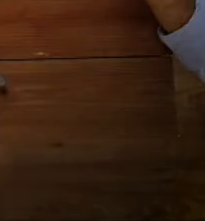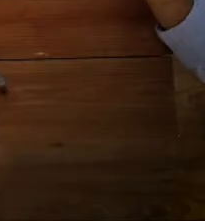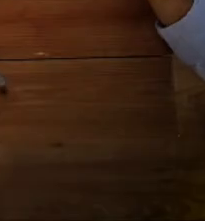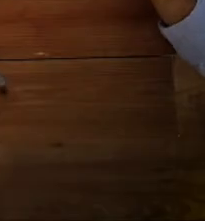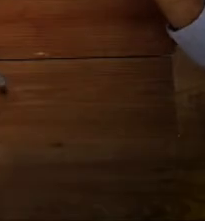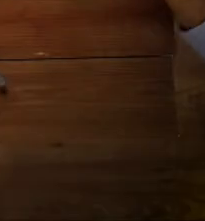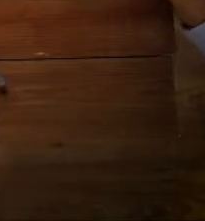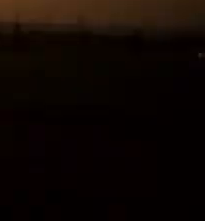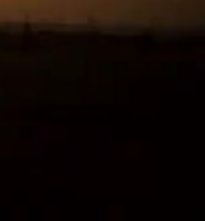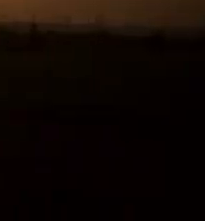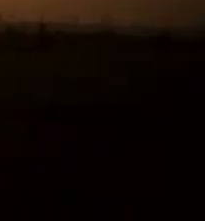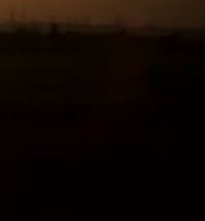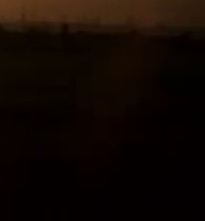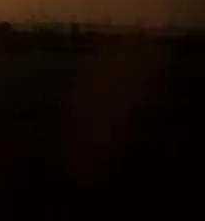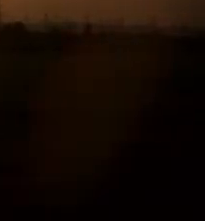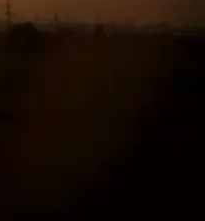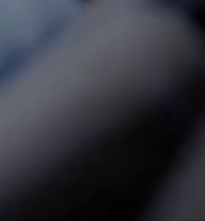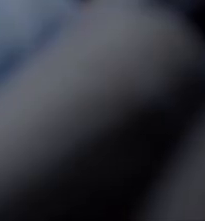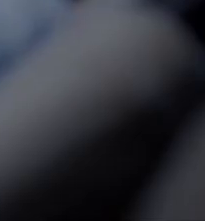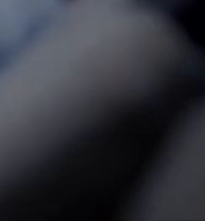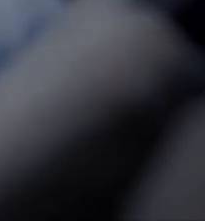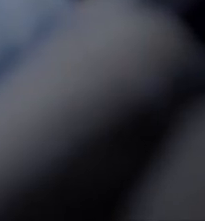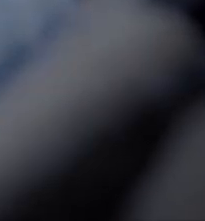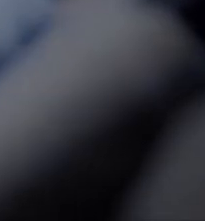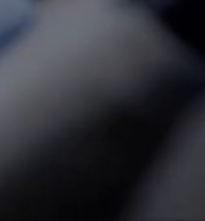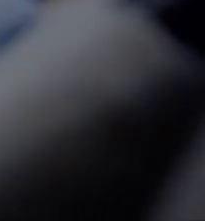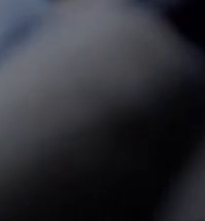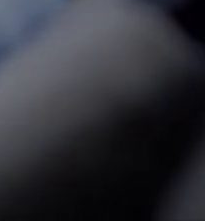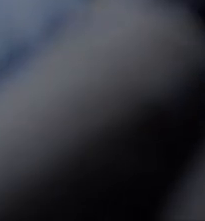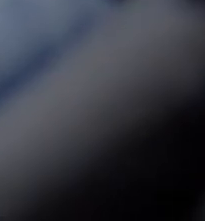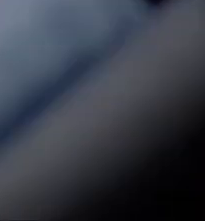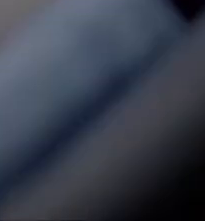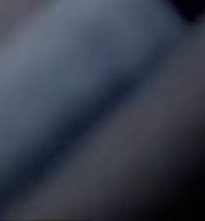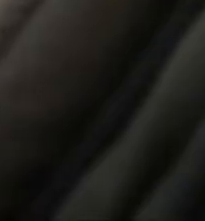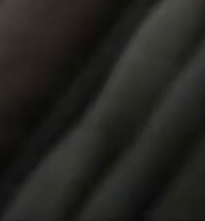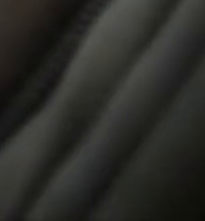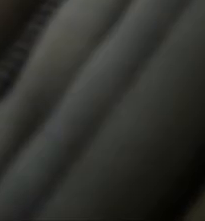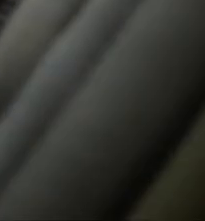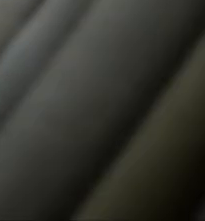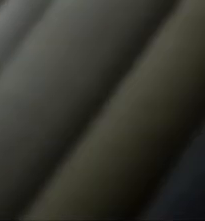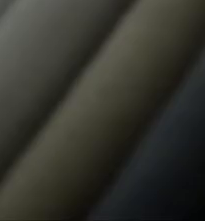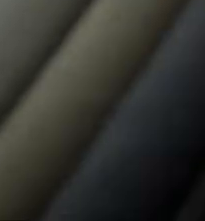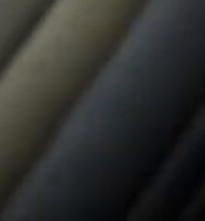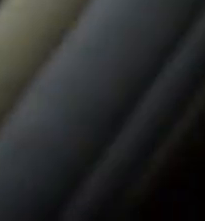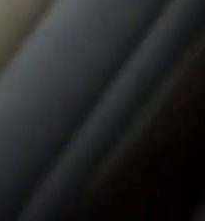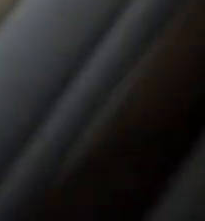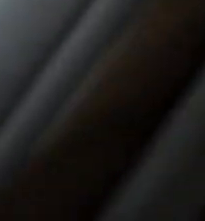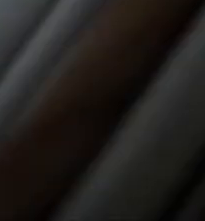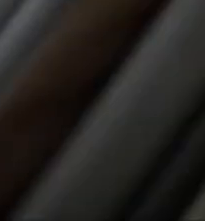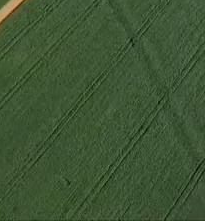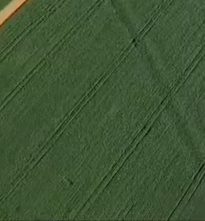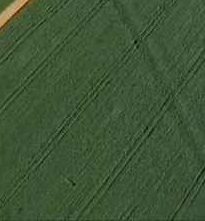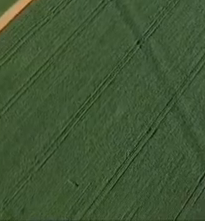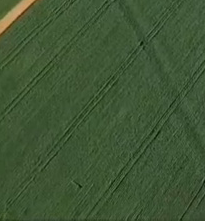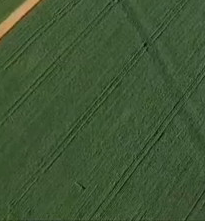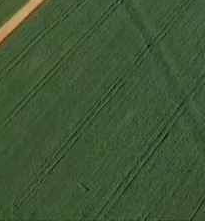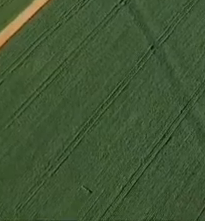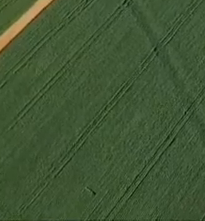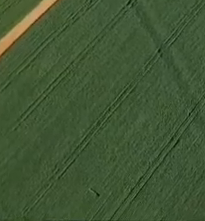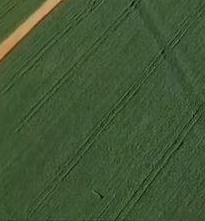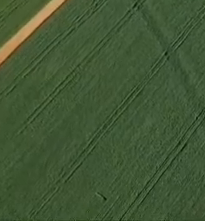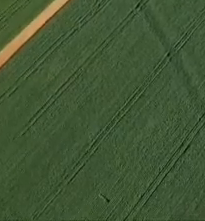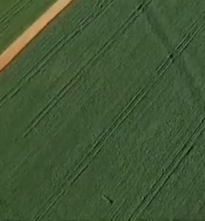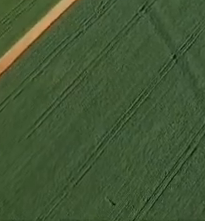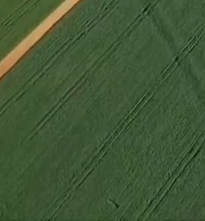consumption capacity. The need for food, energy, and clothing accelerate along with